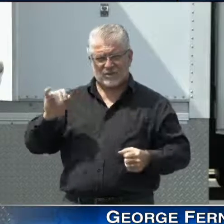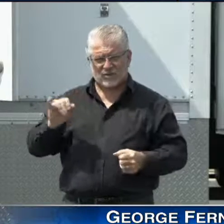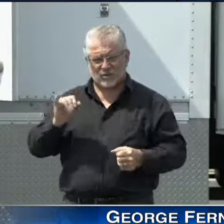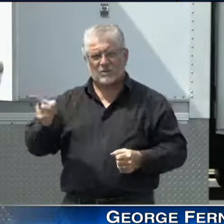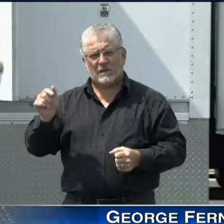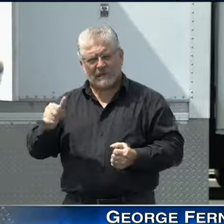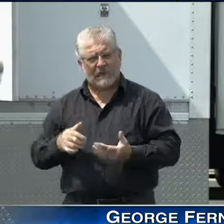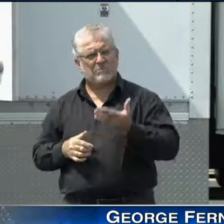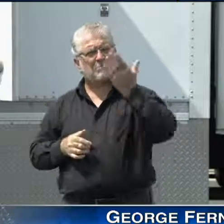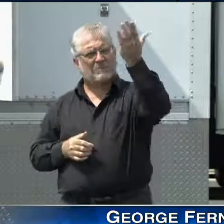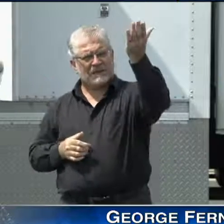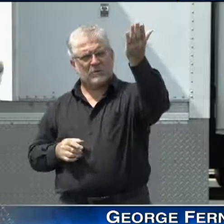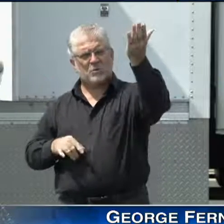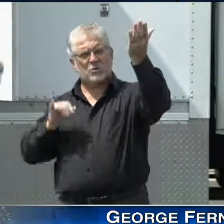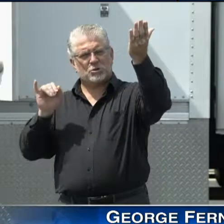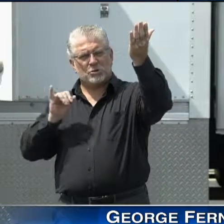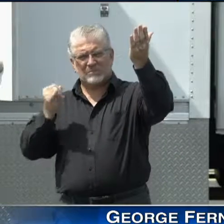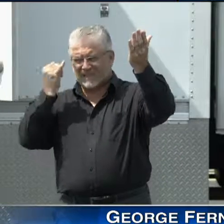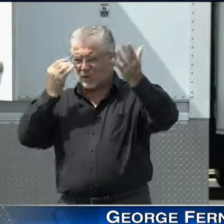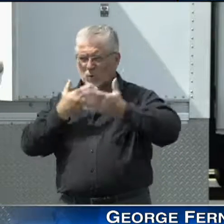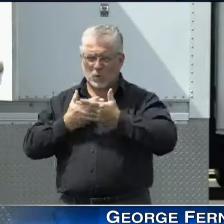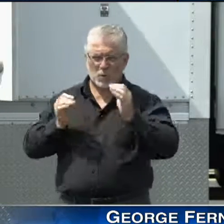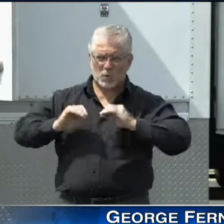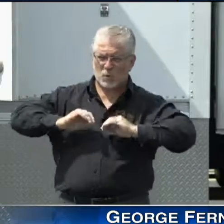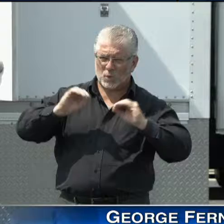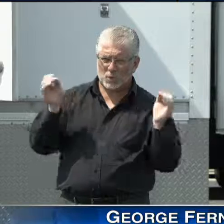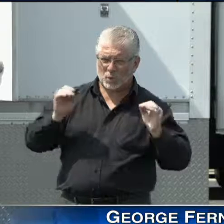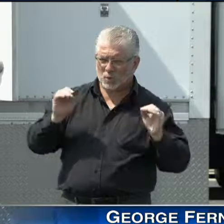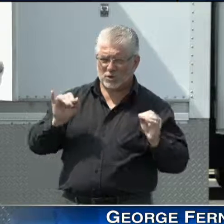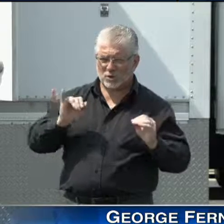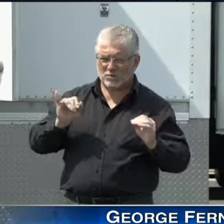insurance company, but there is no cost to be tested.